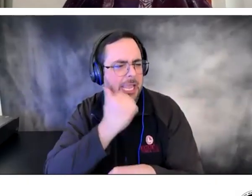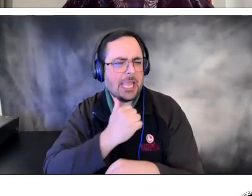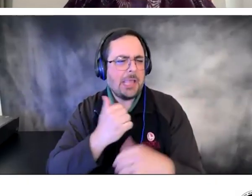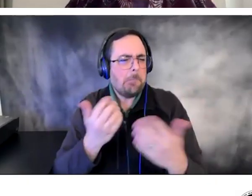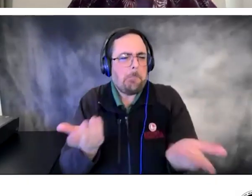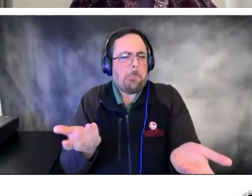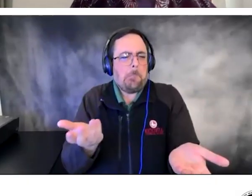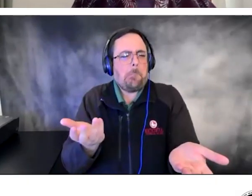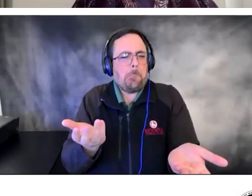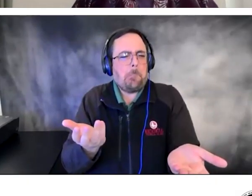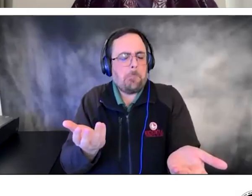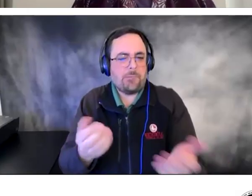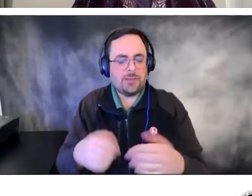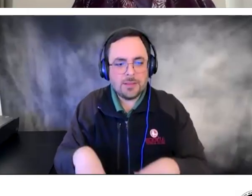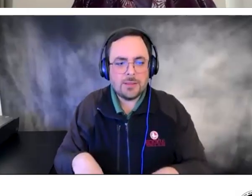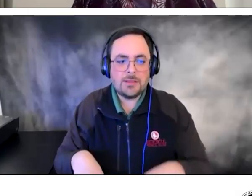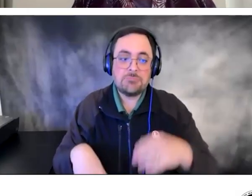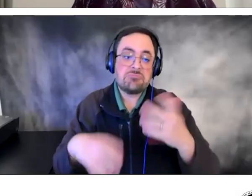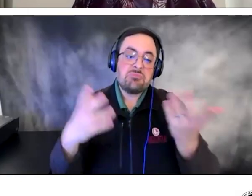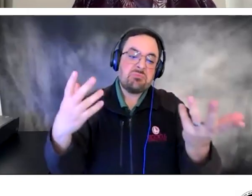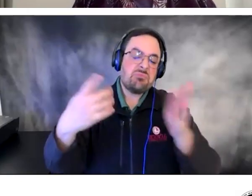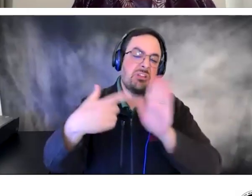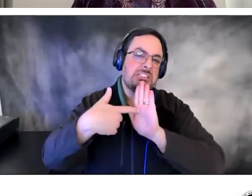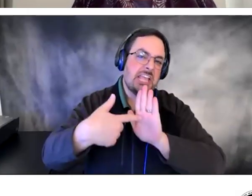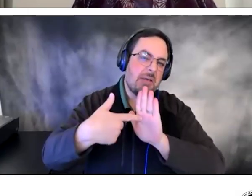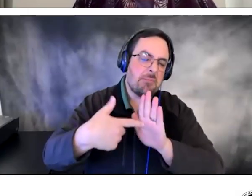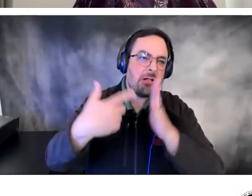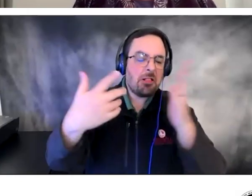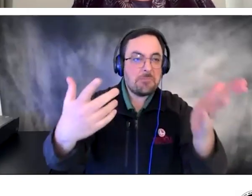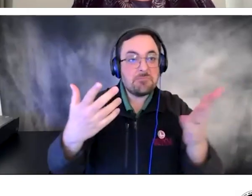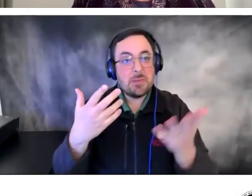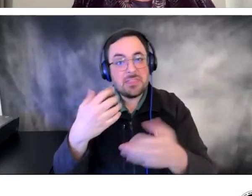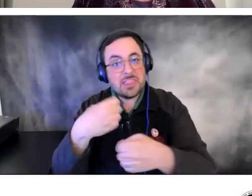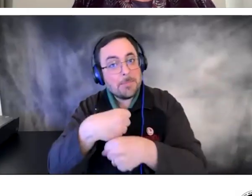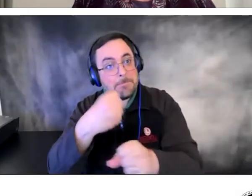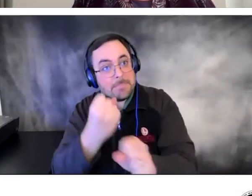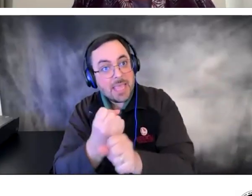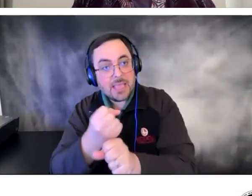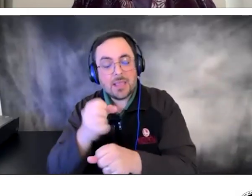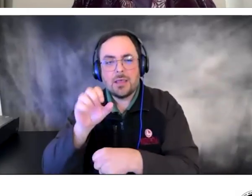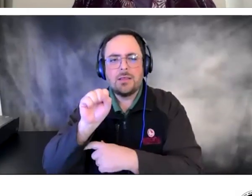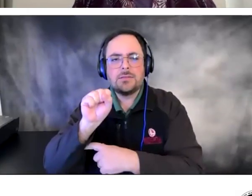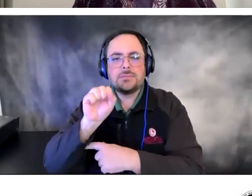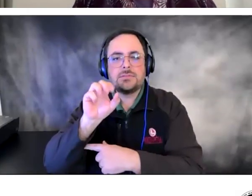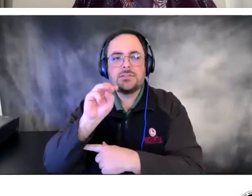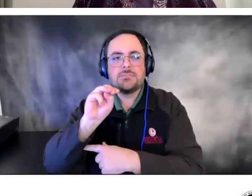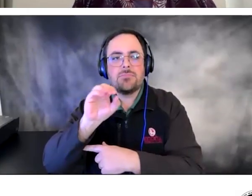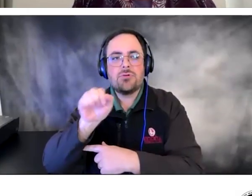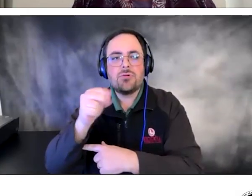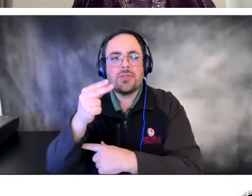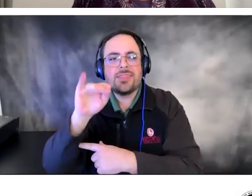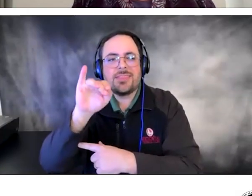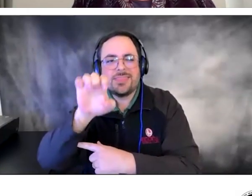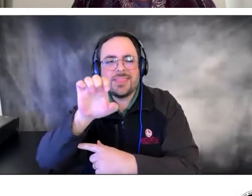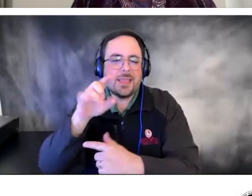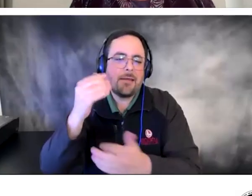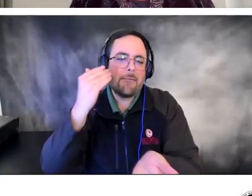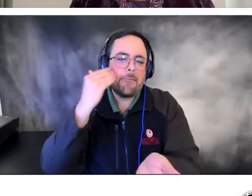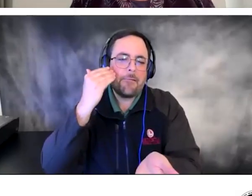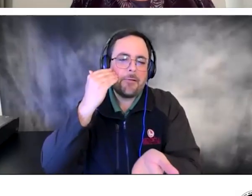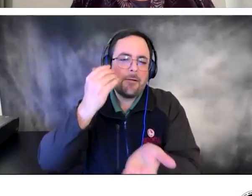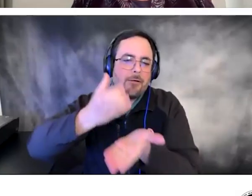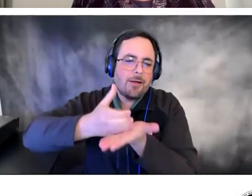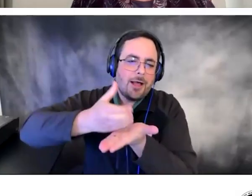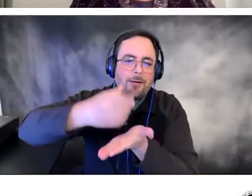from classrooms in a minute here. But it could be like I've seen them on making a smoothie, my morning routine for